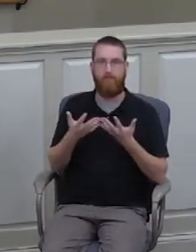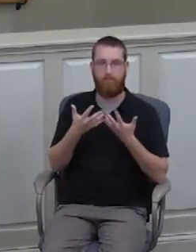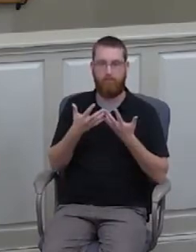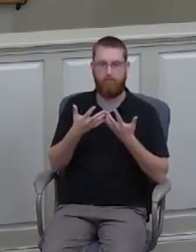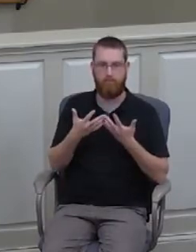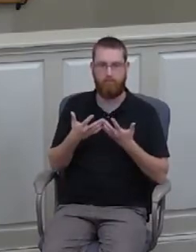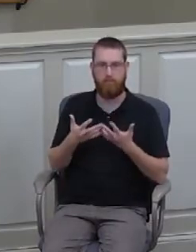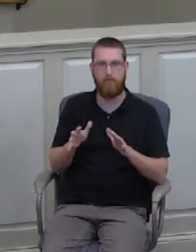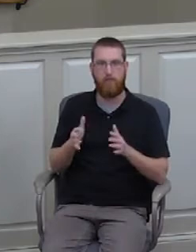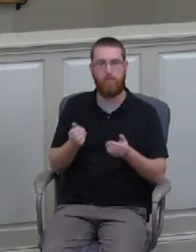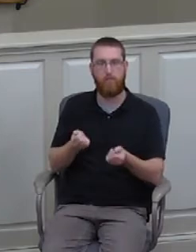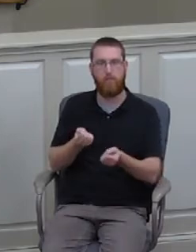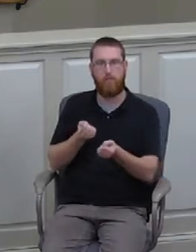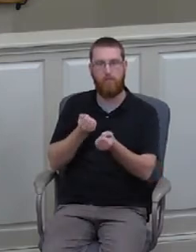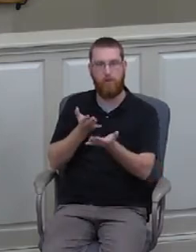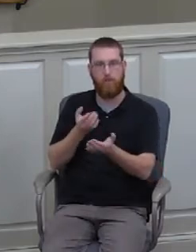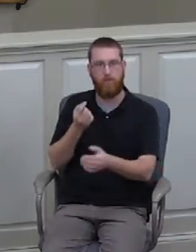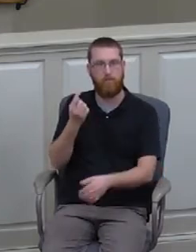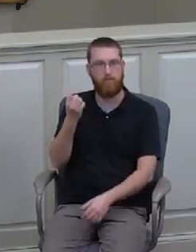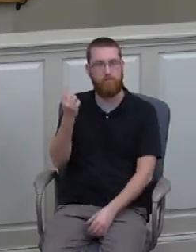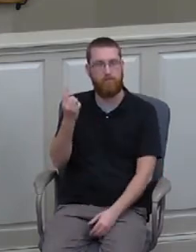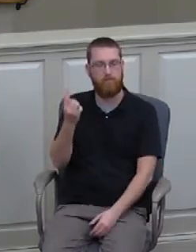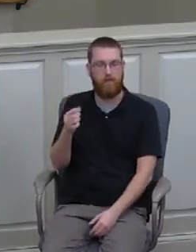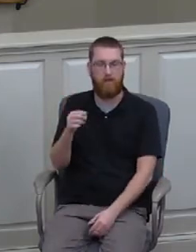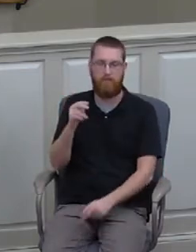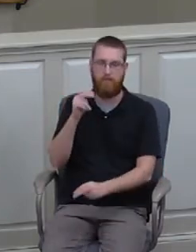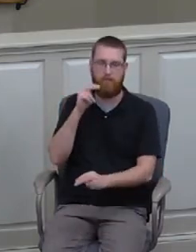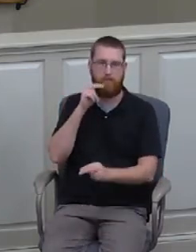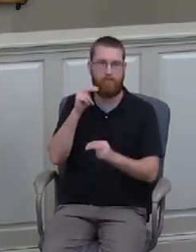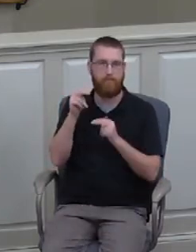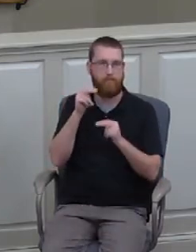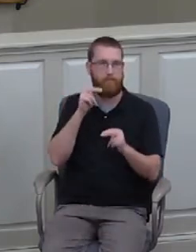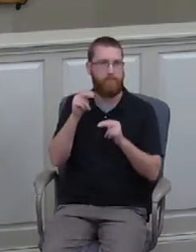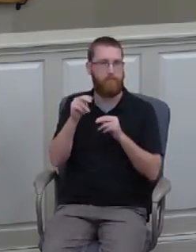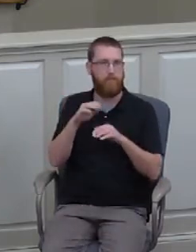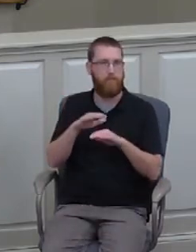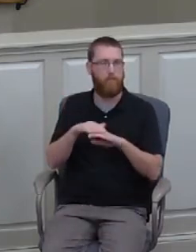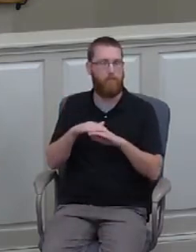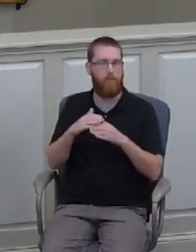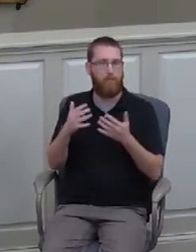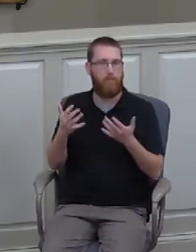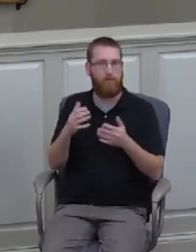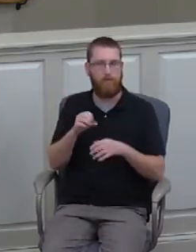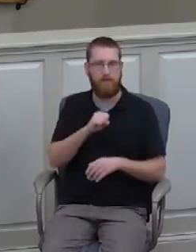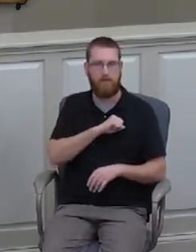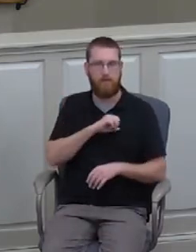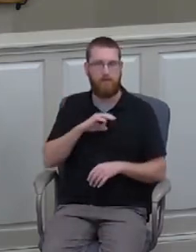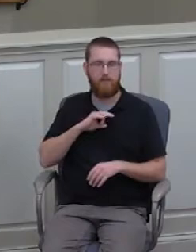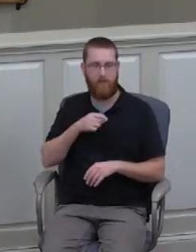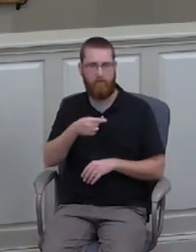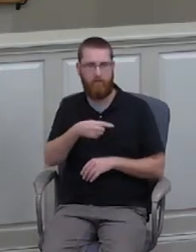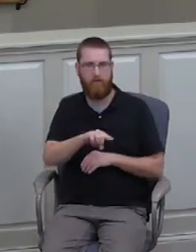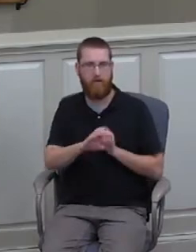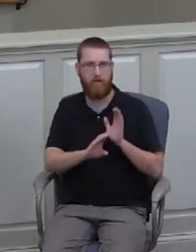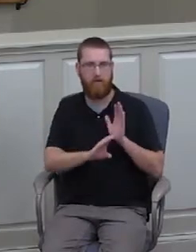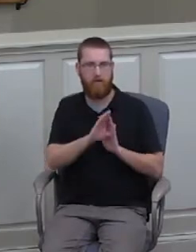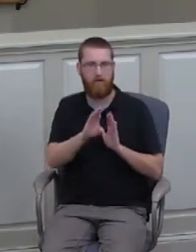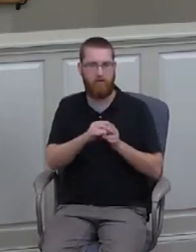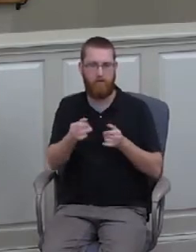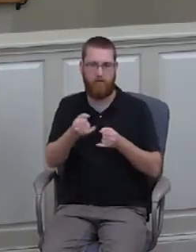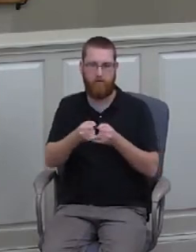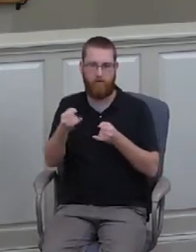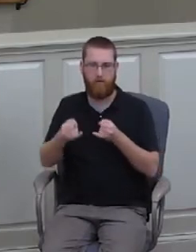decision to make an offer, then there would have to be negotiation on the part of staff to develop a